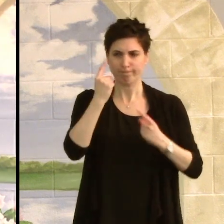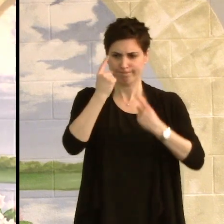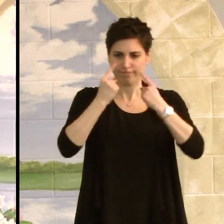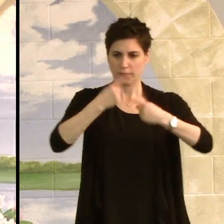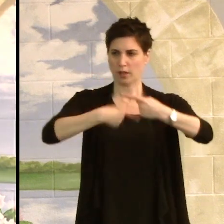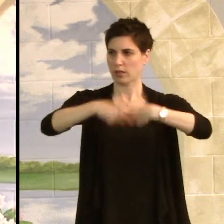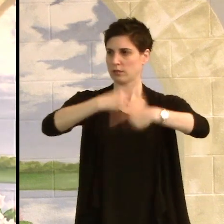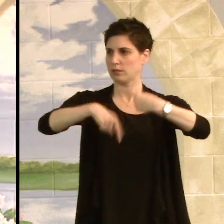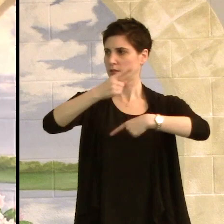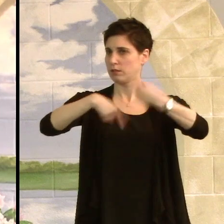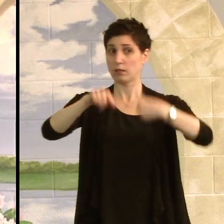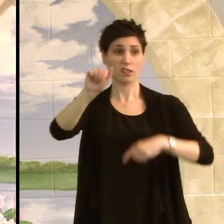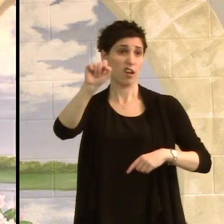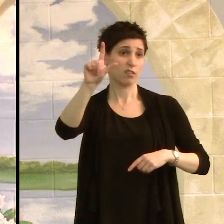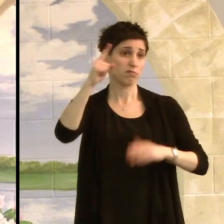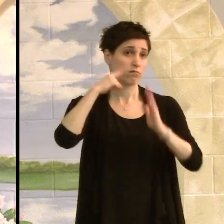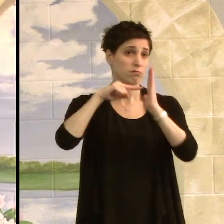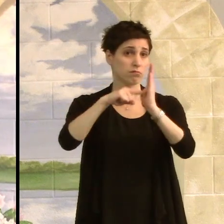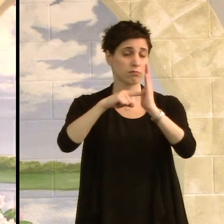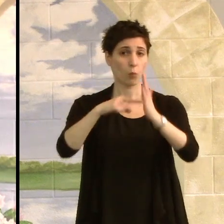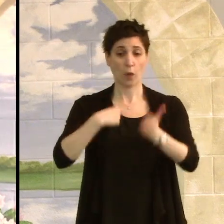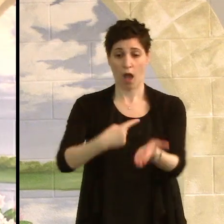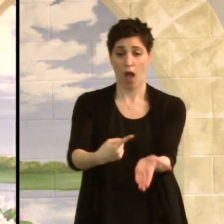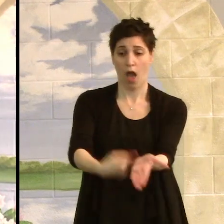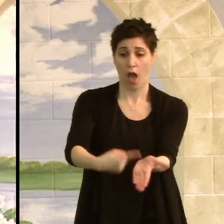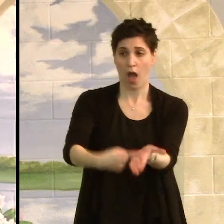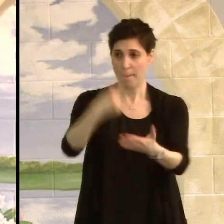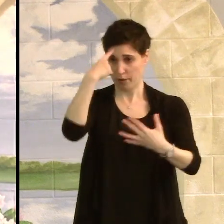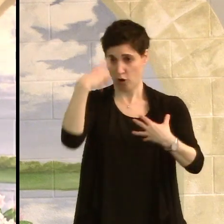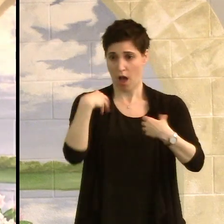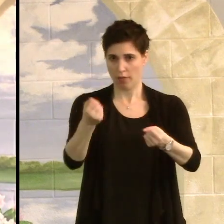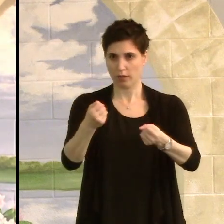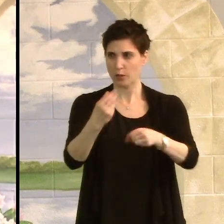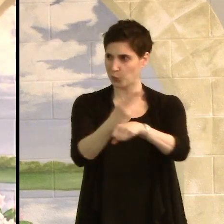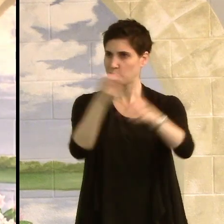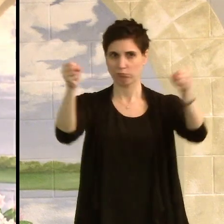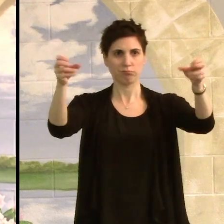ASL, to discuss mental health issues.